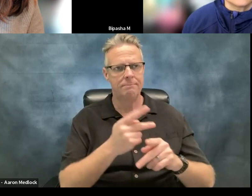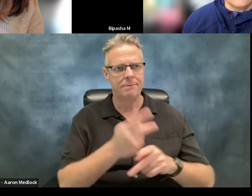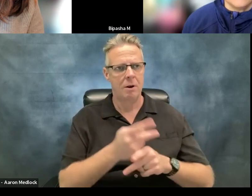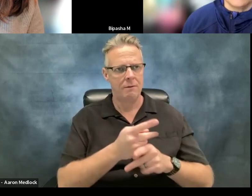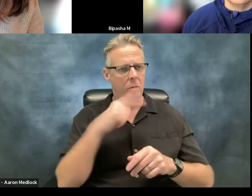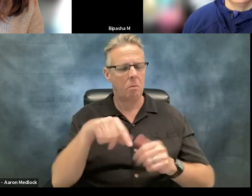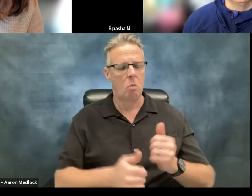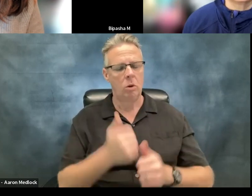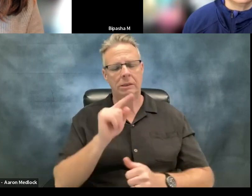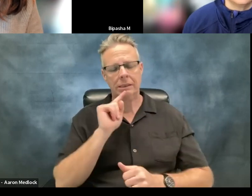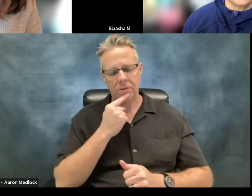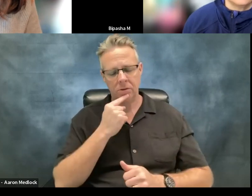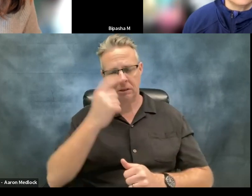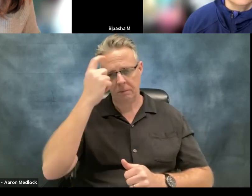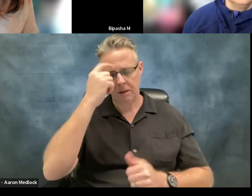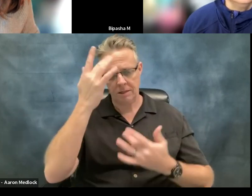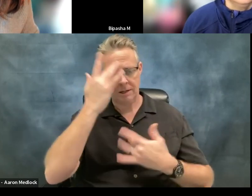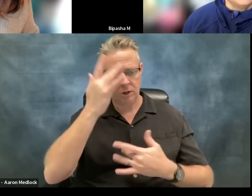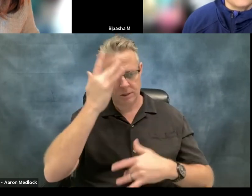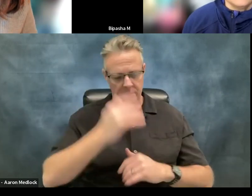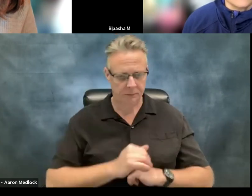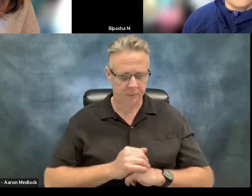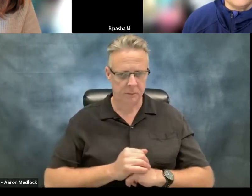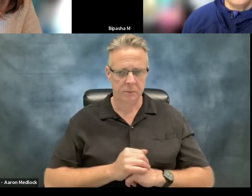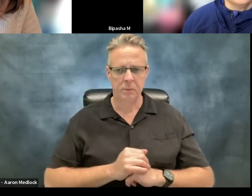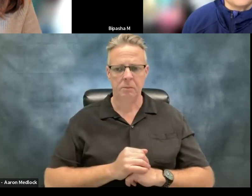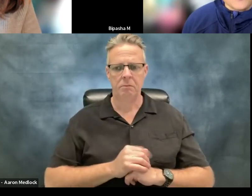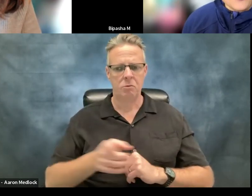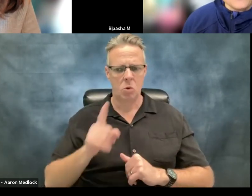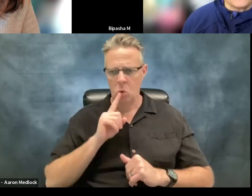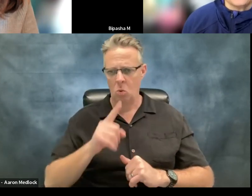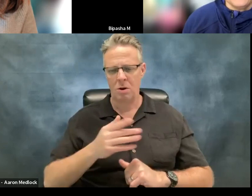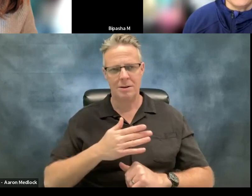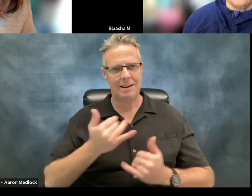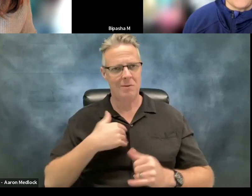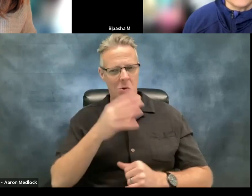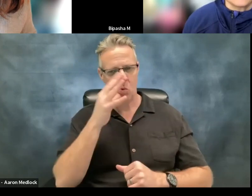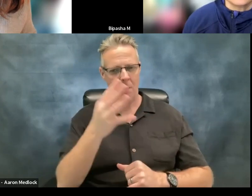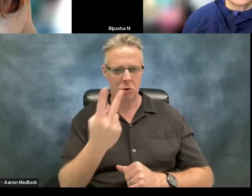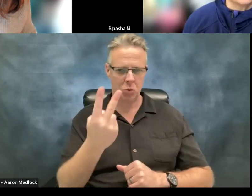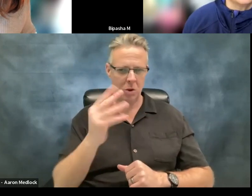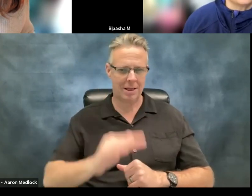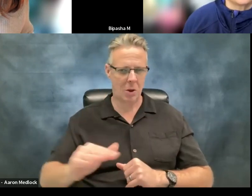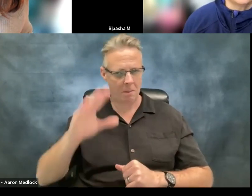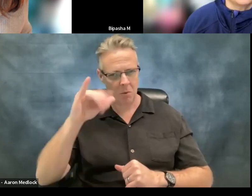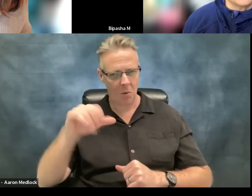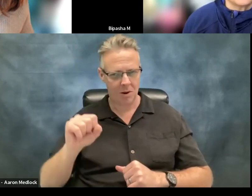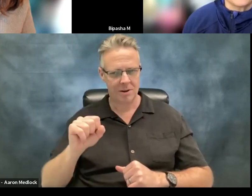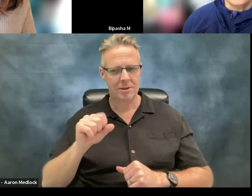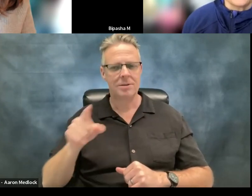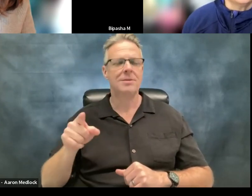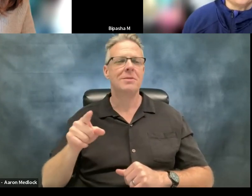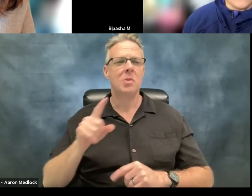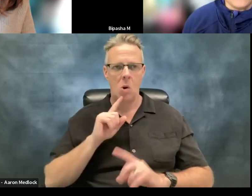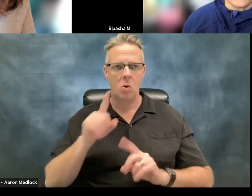and disabling mental illness conditions. Jerry is happy to be a grandma to 2 little boys and surfs the Oregon